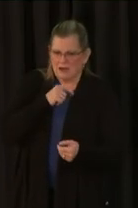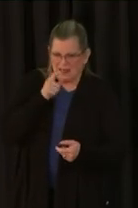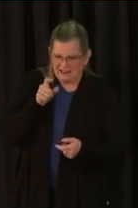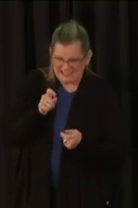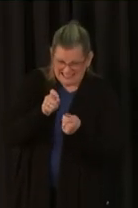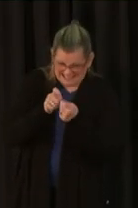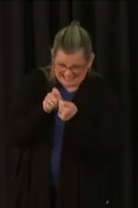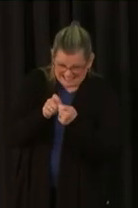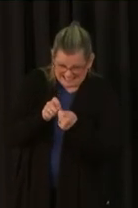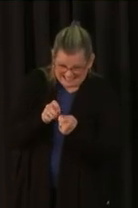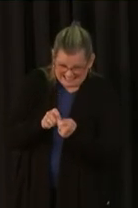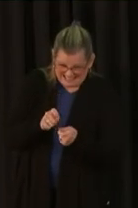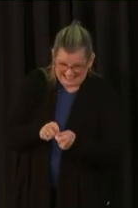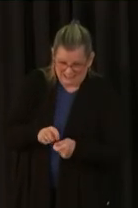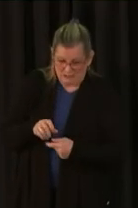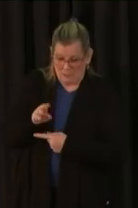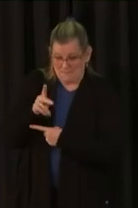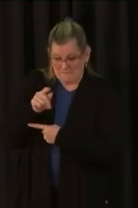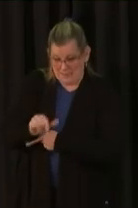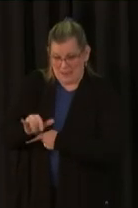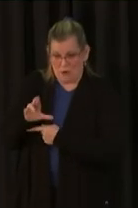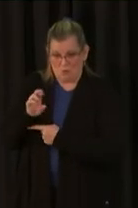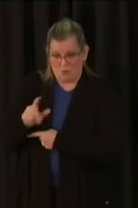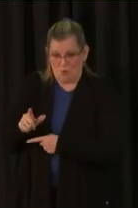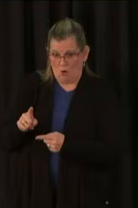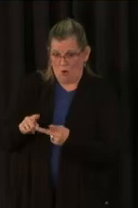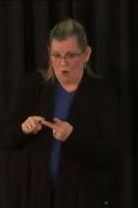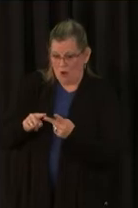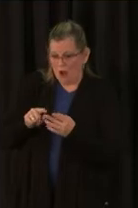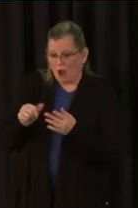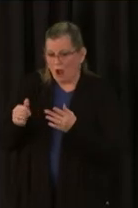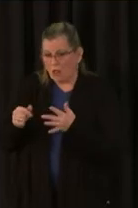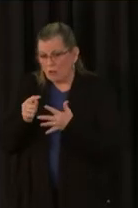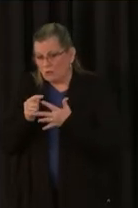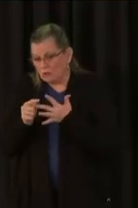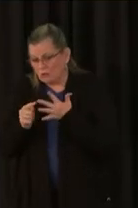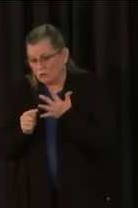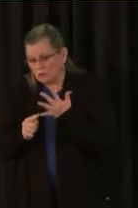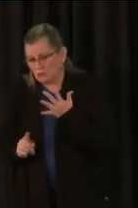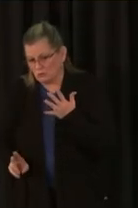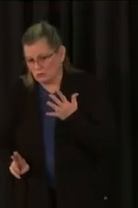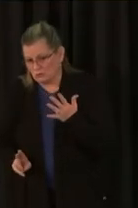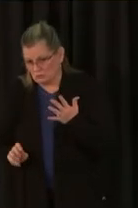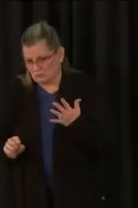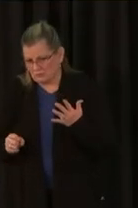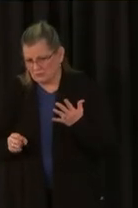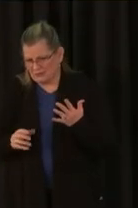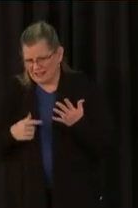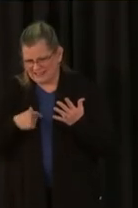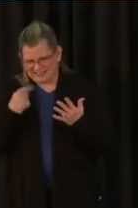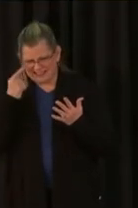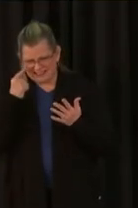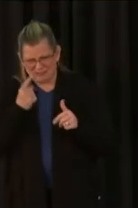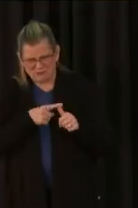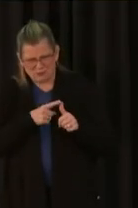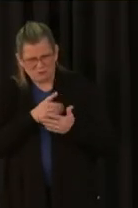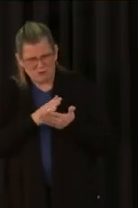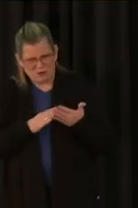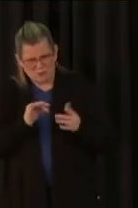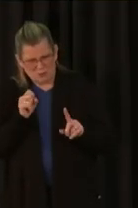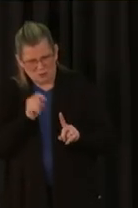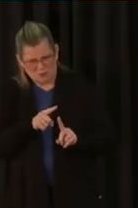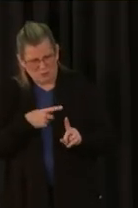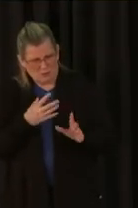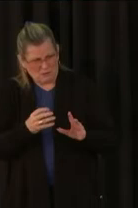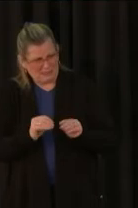be any of the other eligible uses that we mentioned before in the PowerPoint. But I think the first part of the question, I'm sorry,